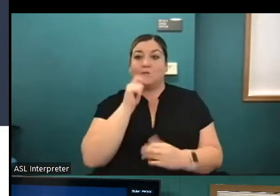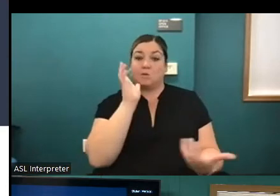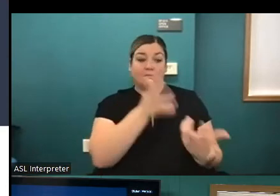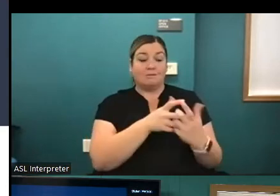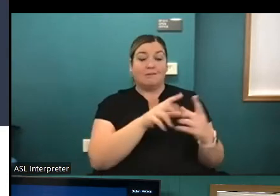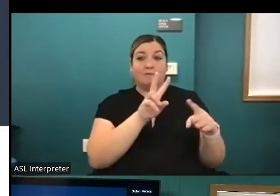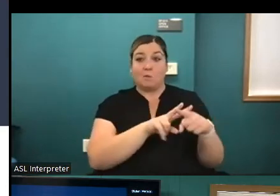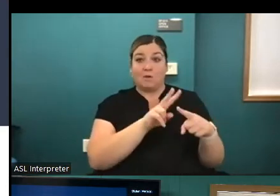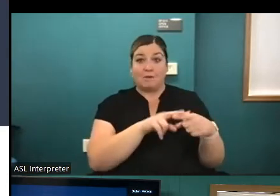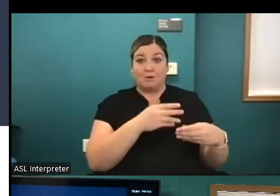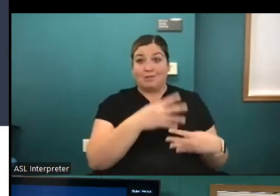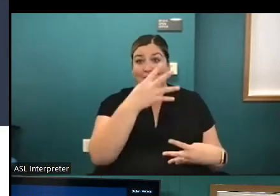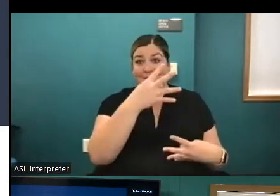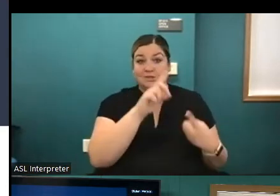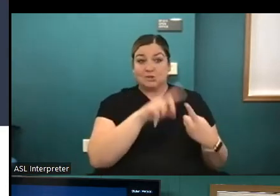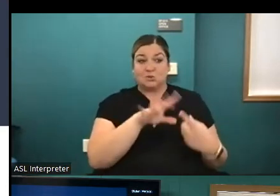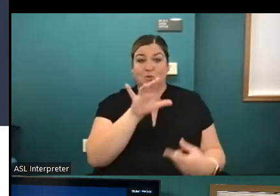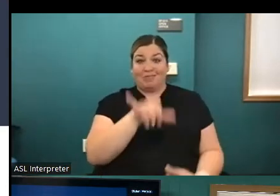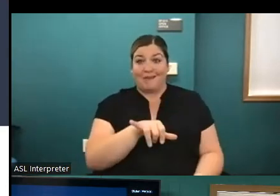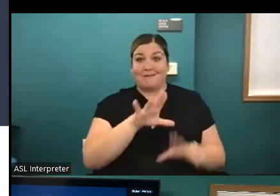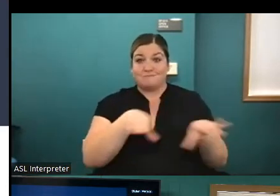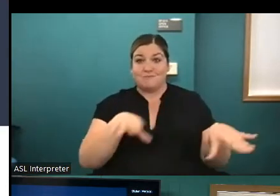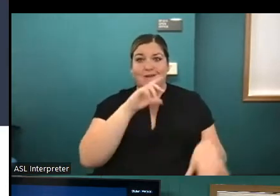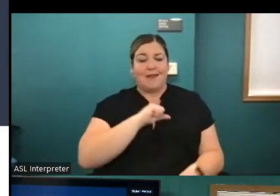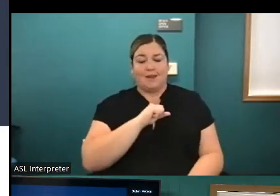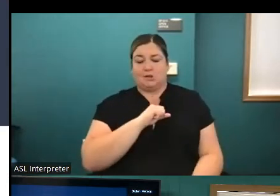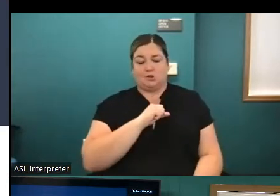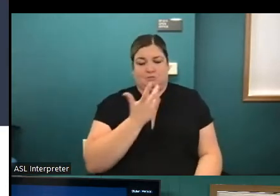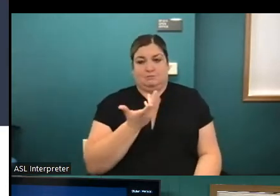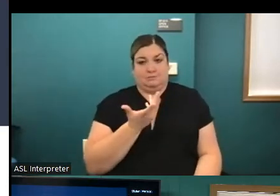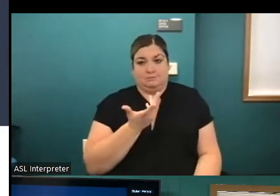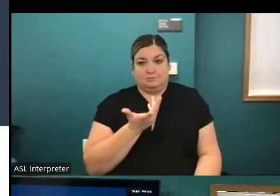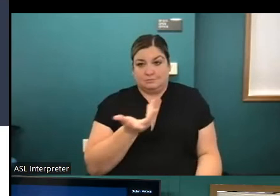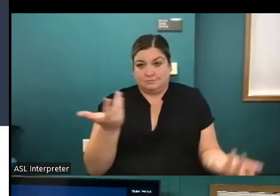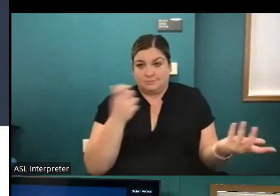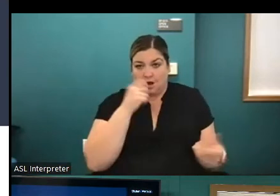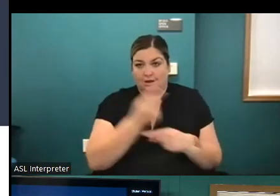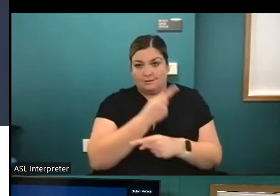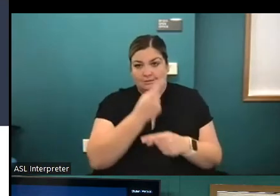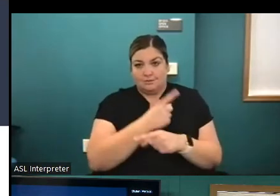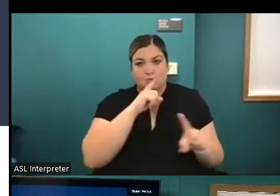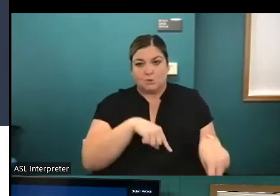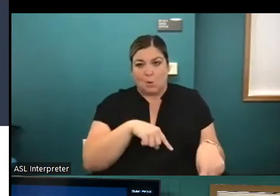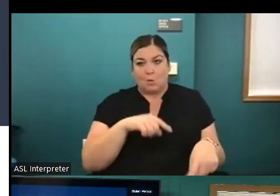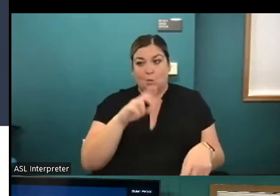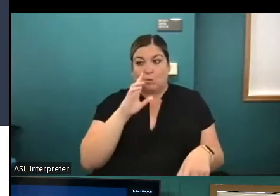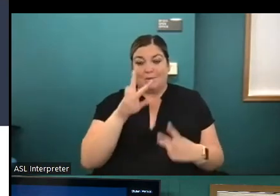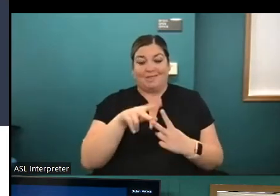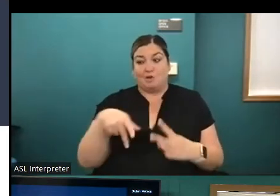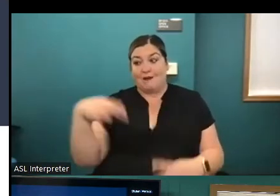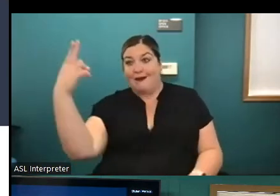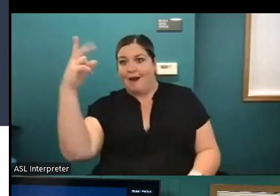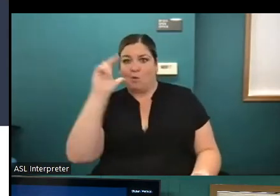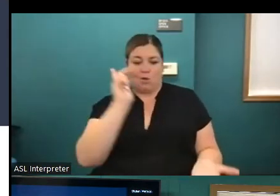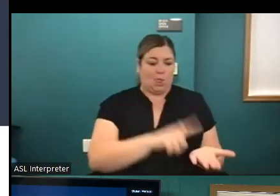vocabulary list to the age of the child, then you're gonna get like abnormally high or low scores if you went too